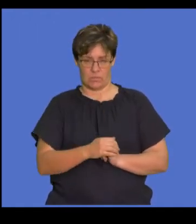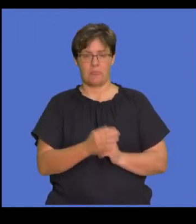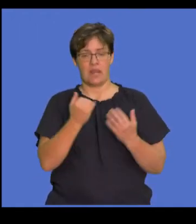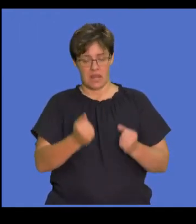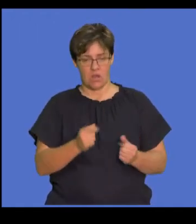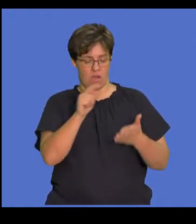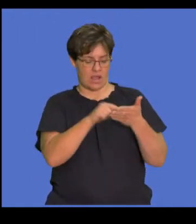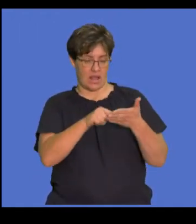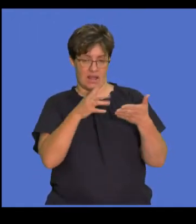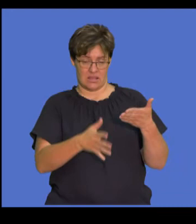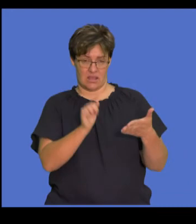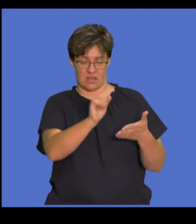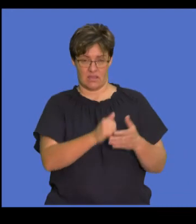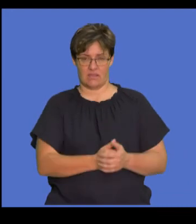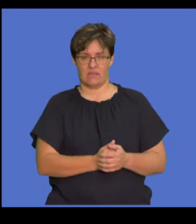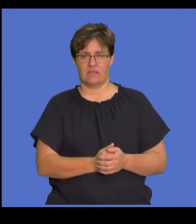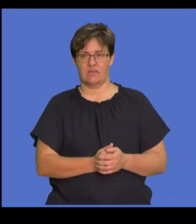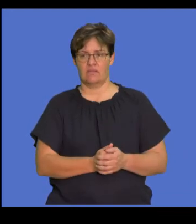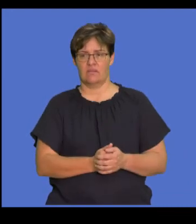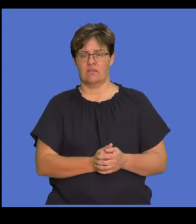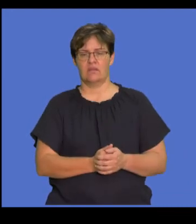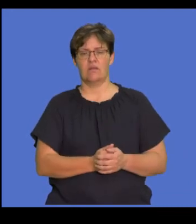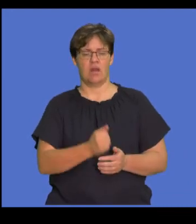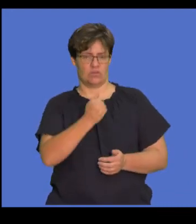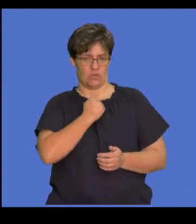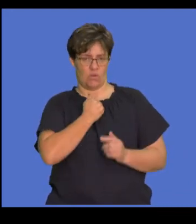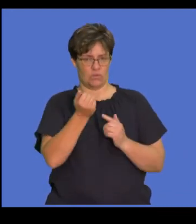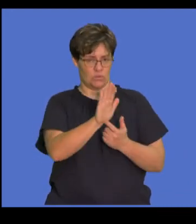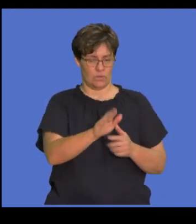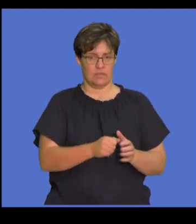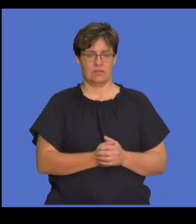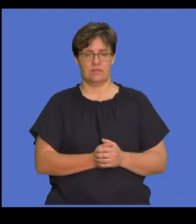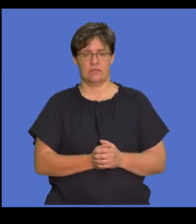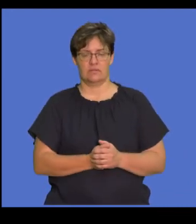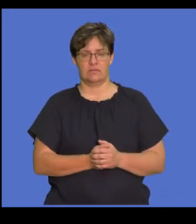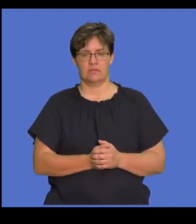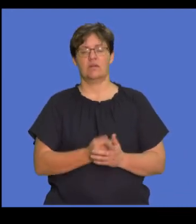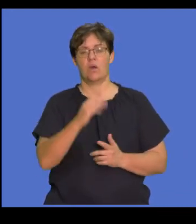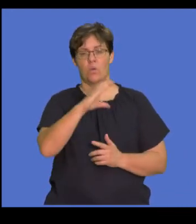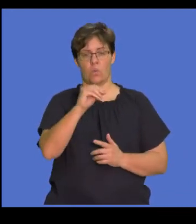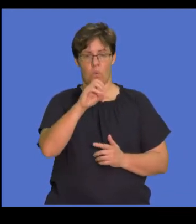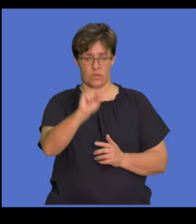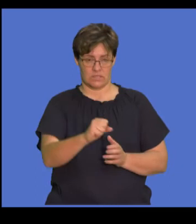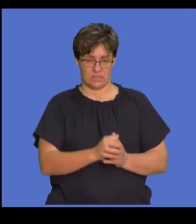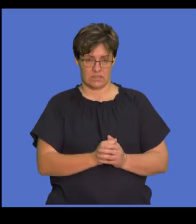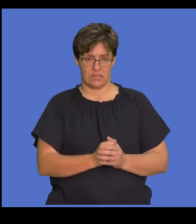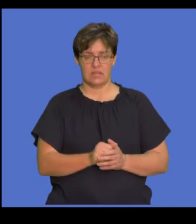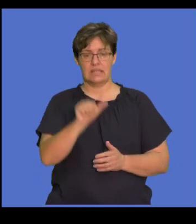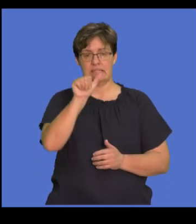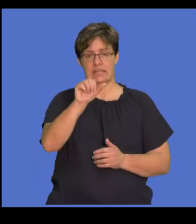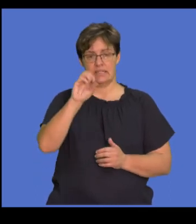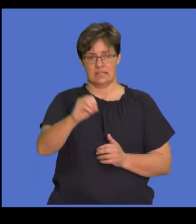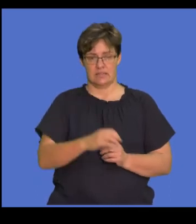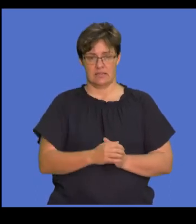your calculator. On your calculator, I'm just also going to show you on mine here. I'm going to press cos and say